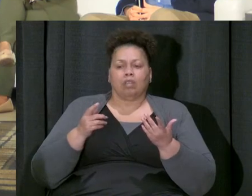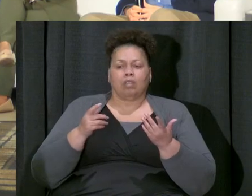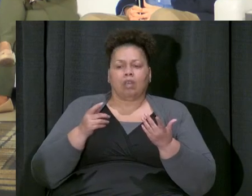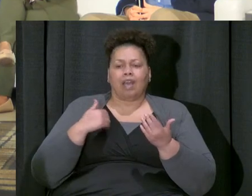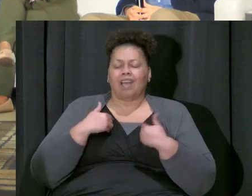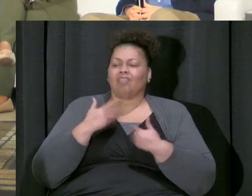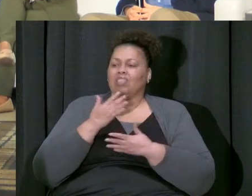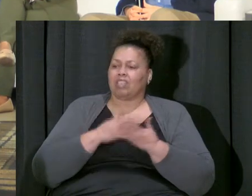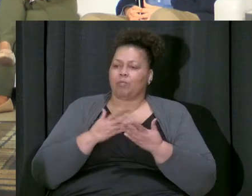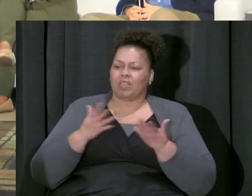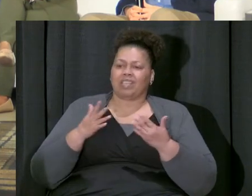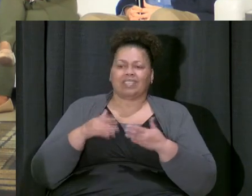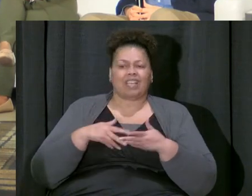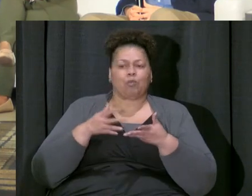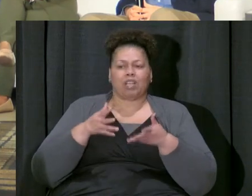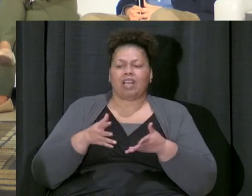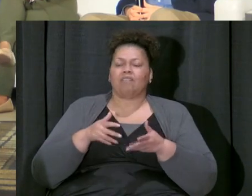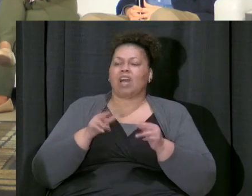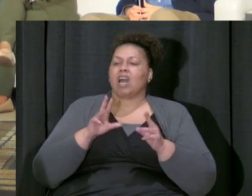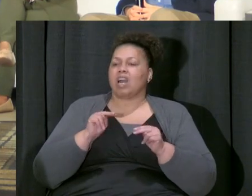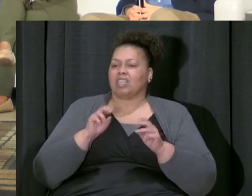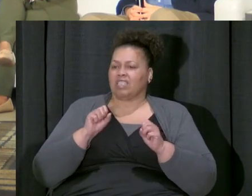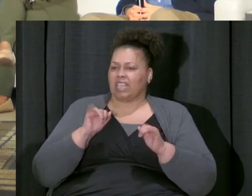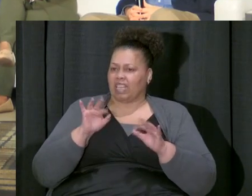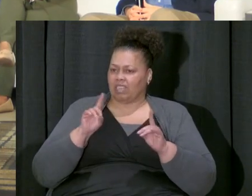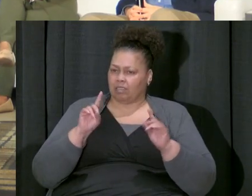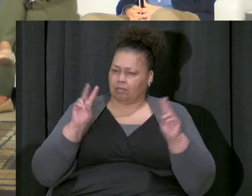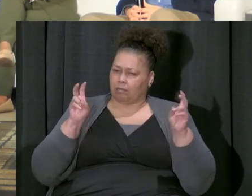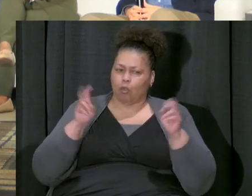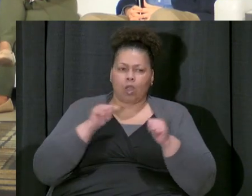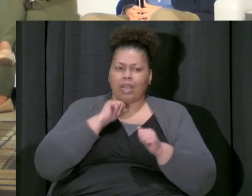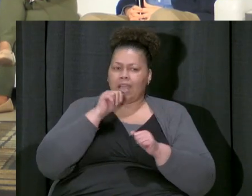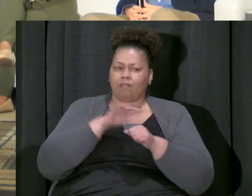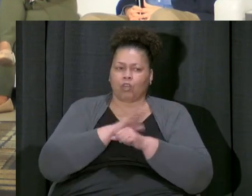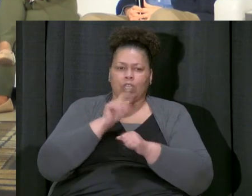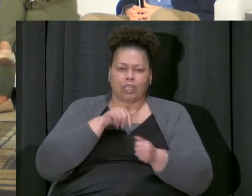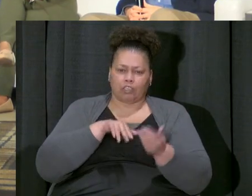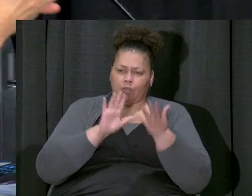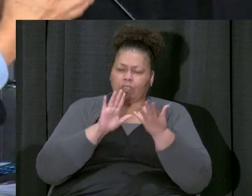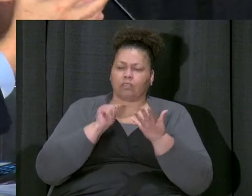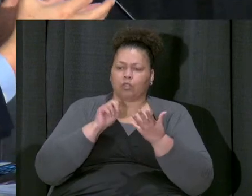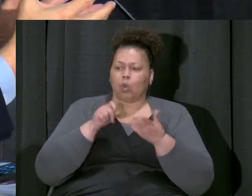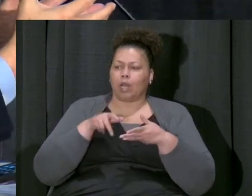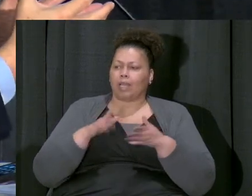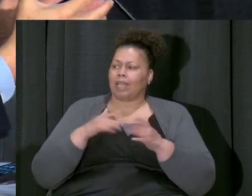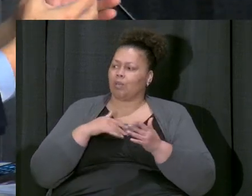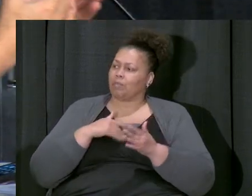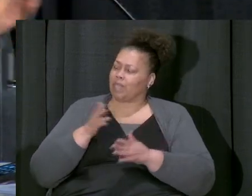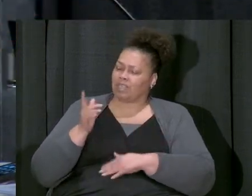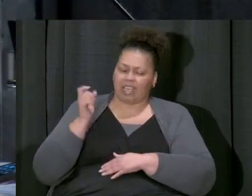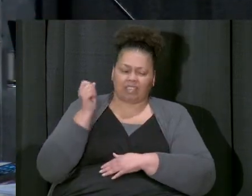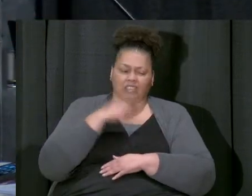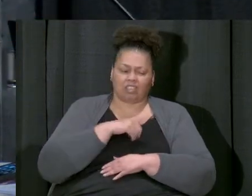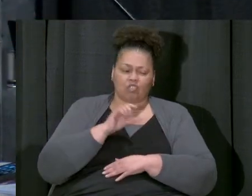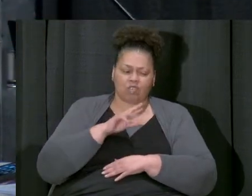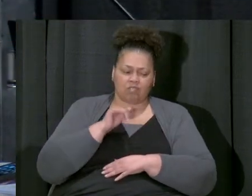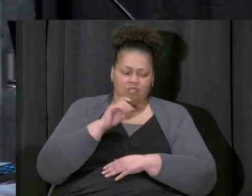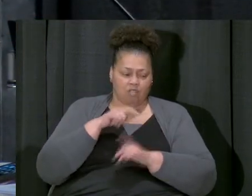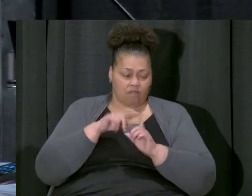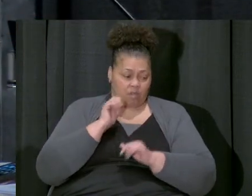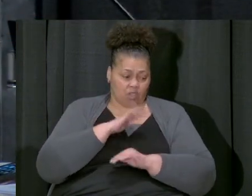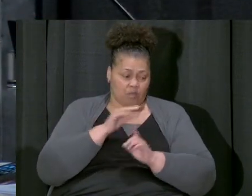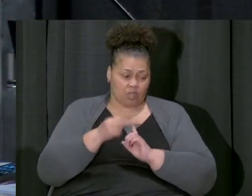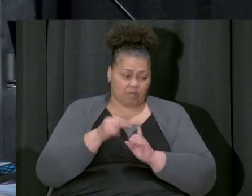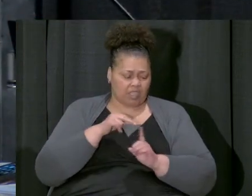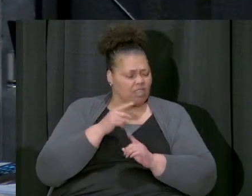there were some things left unsaid or maybe not fully addressed. So let me kind of take, Crystal, can I start with you first from your perspective? What